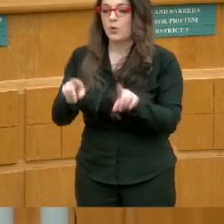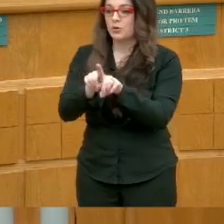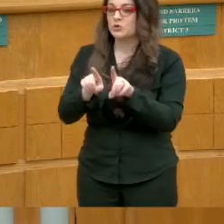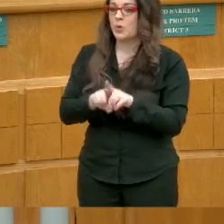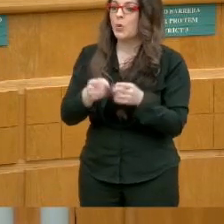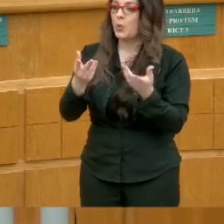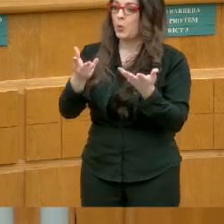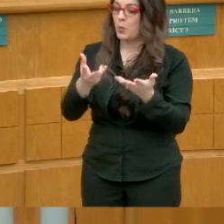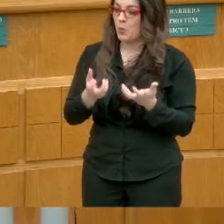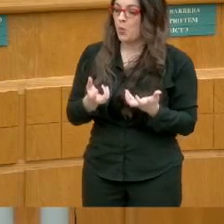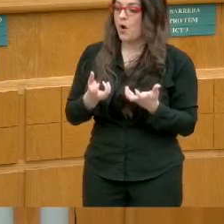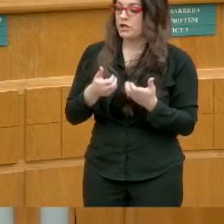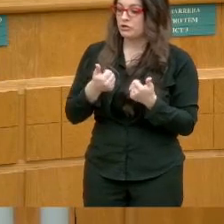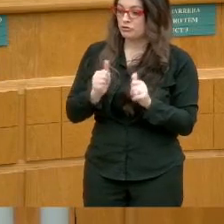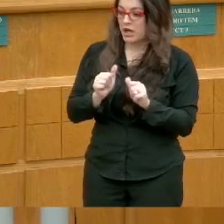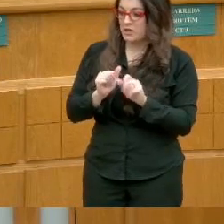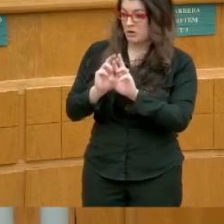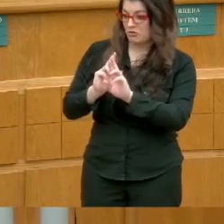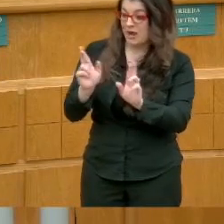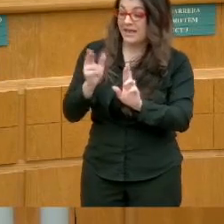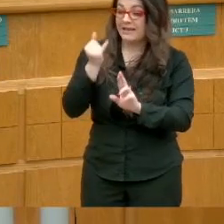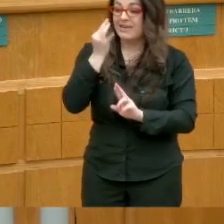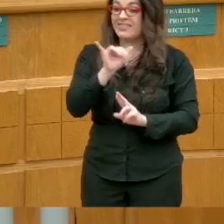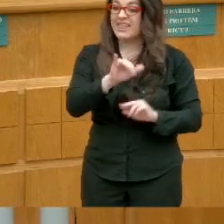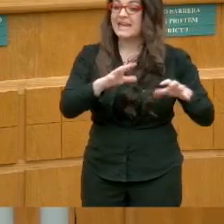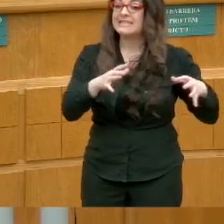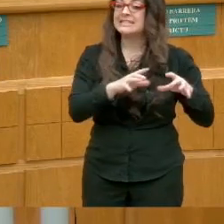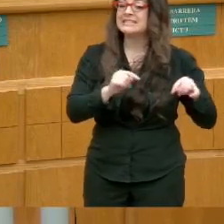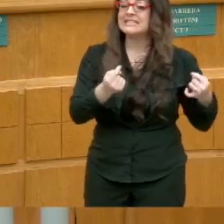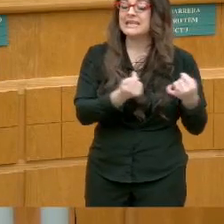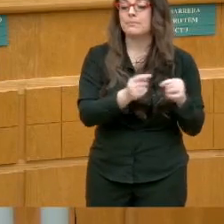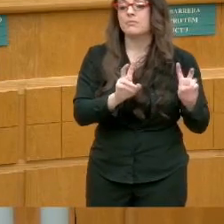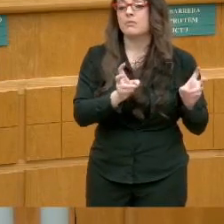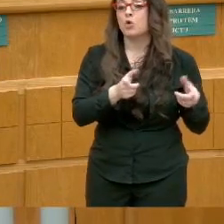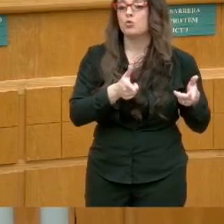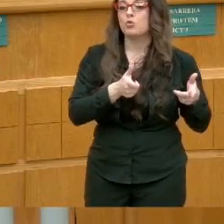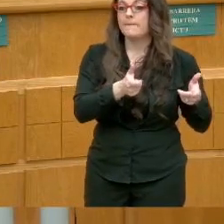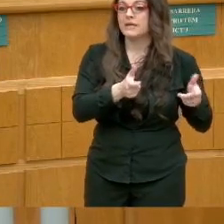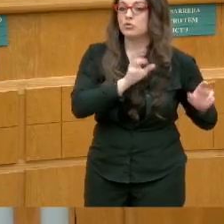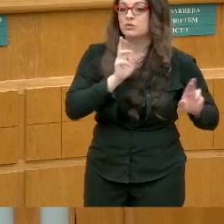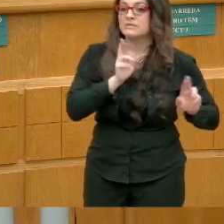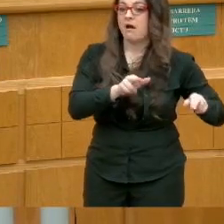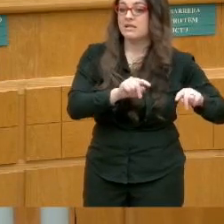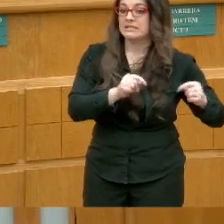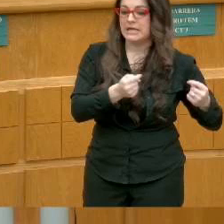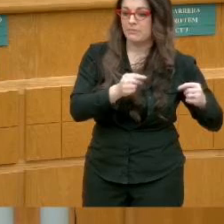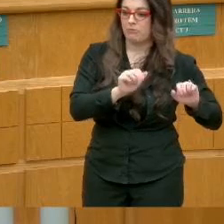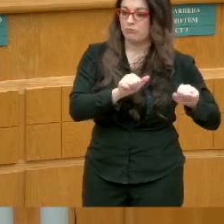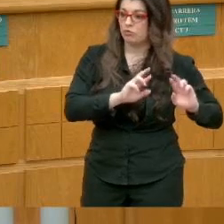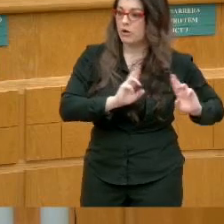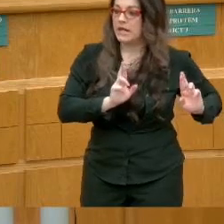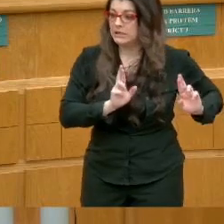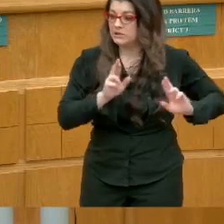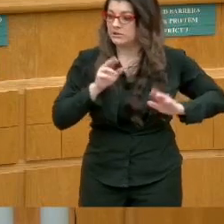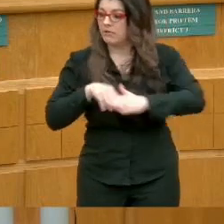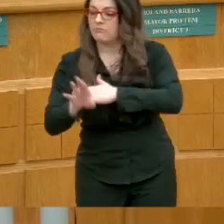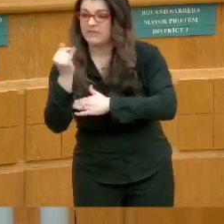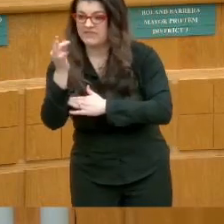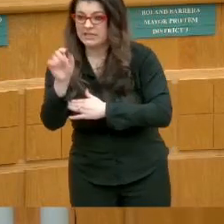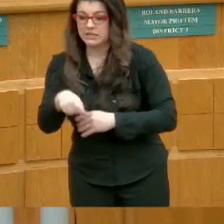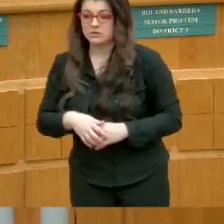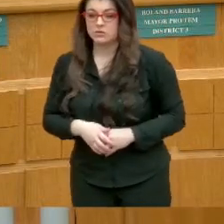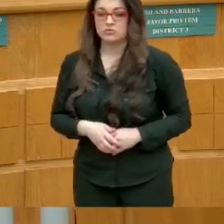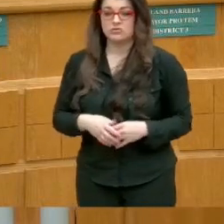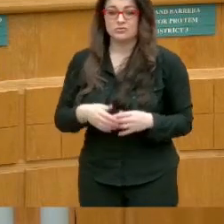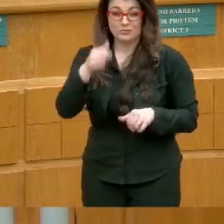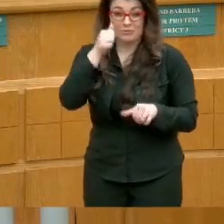team activated in the future very quickly. It is important to remember this is not business as usual. There will be a lot